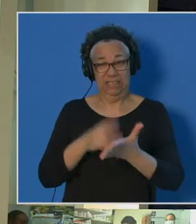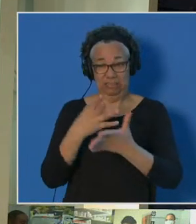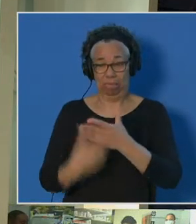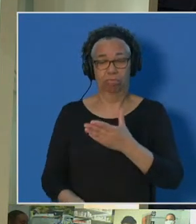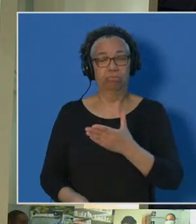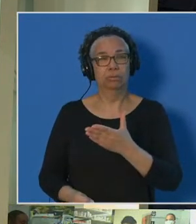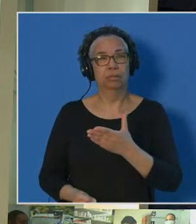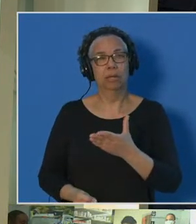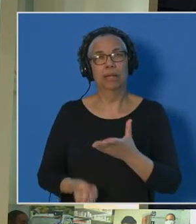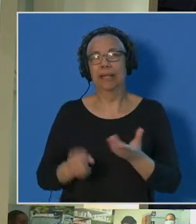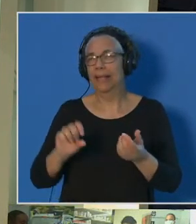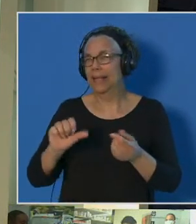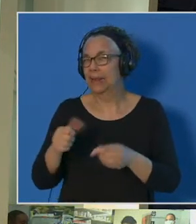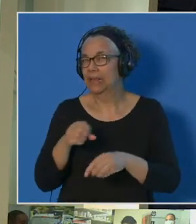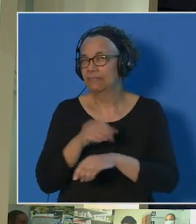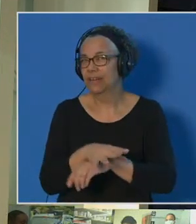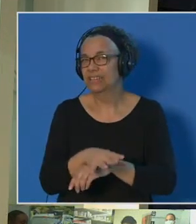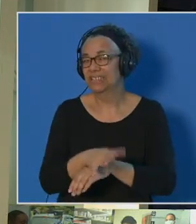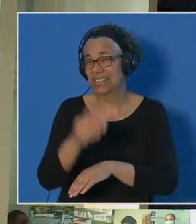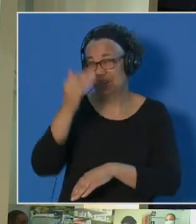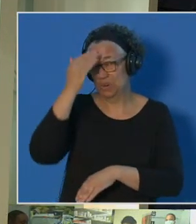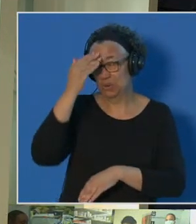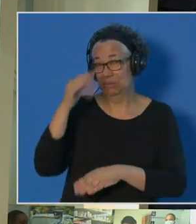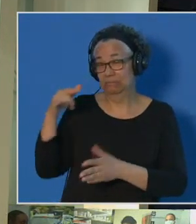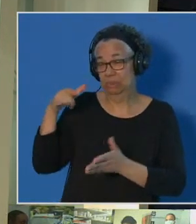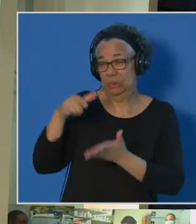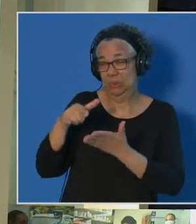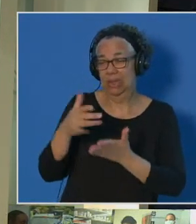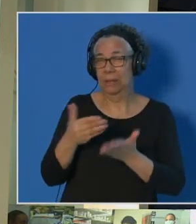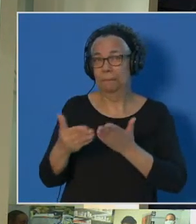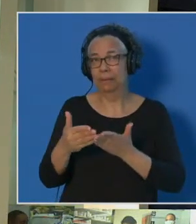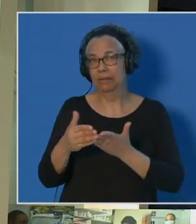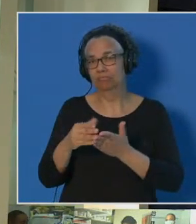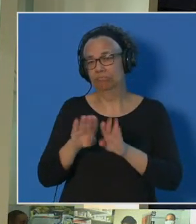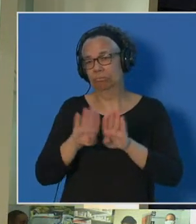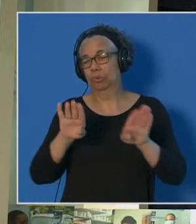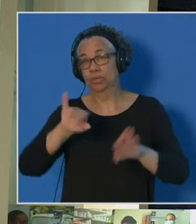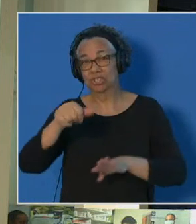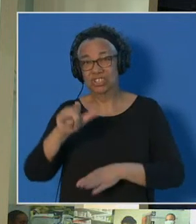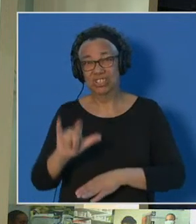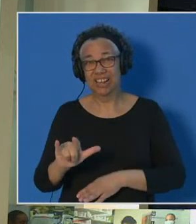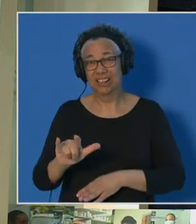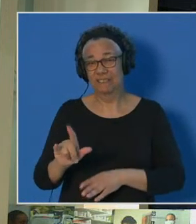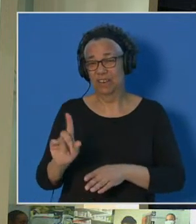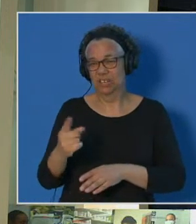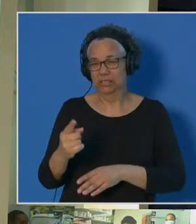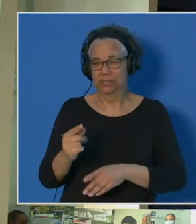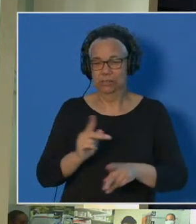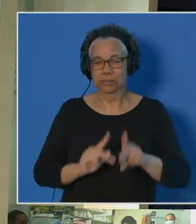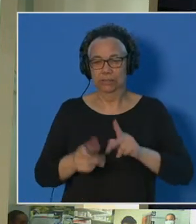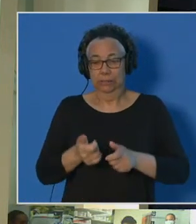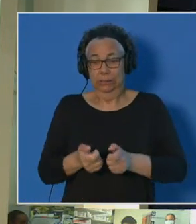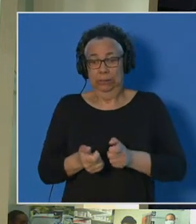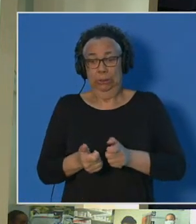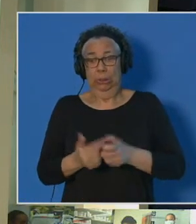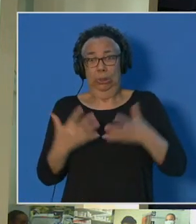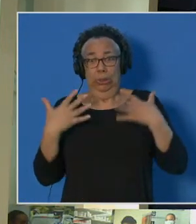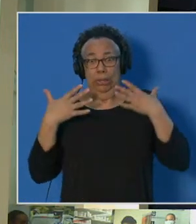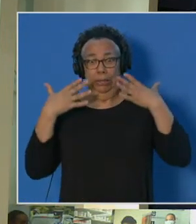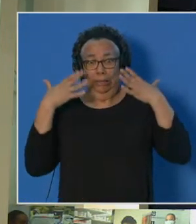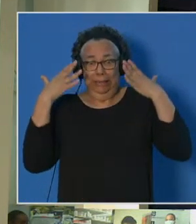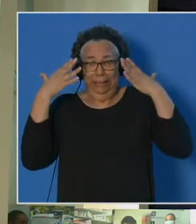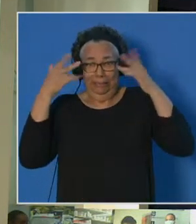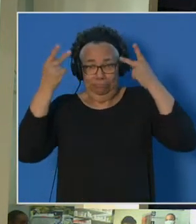because I know the airport might be opening July 1st, but a lot of them have been sort of panic messaging about being able to get back to school in